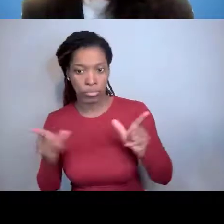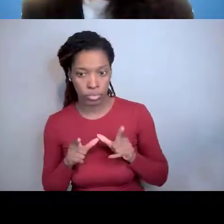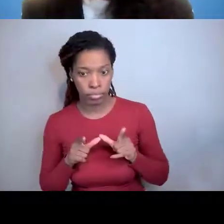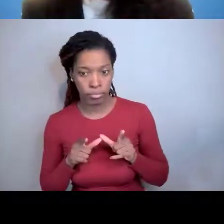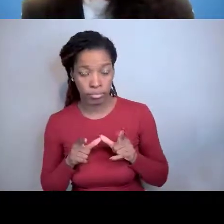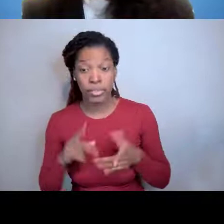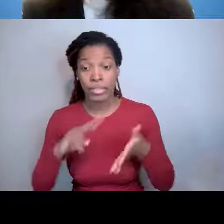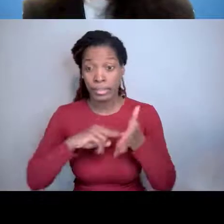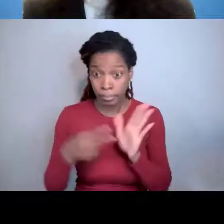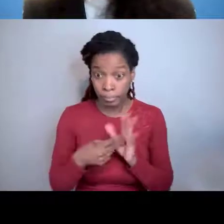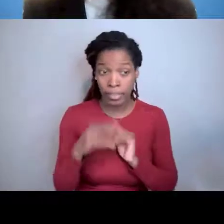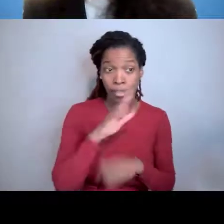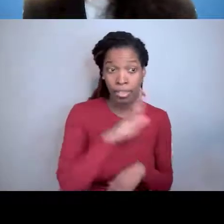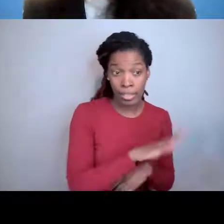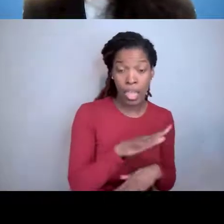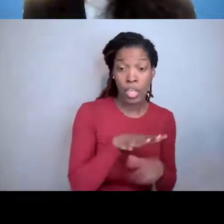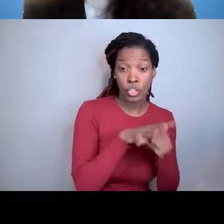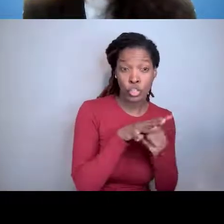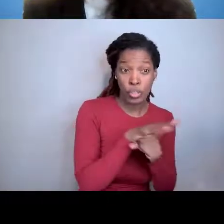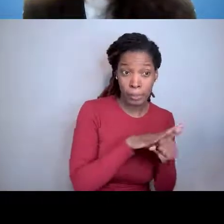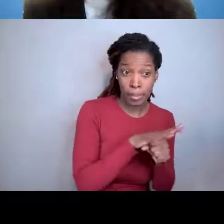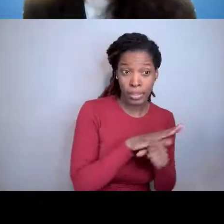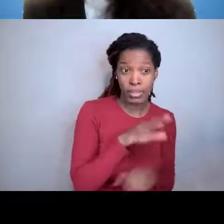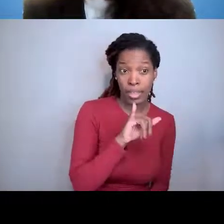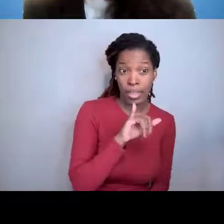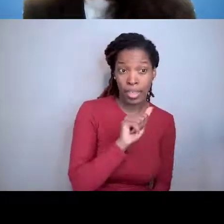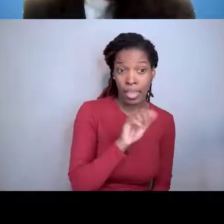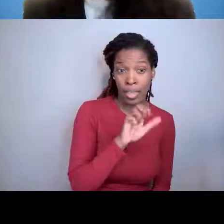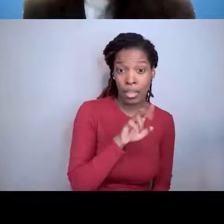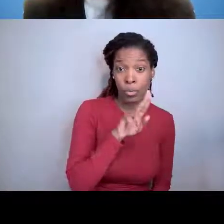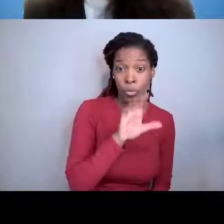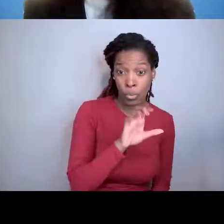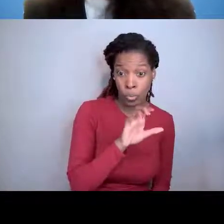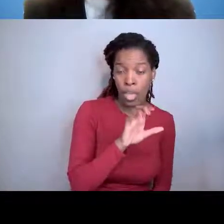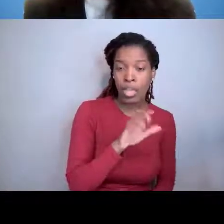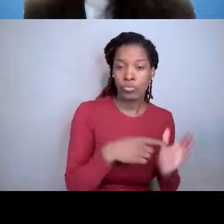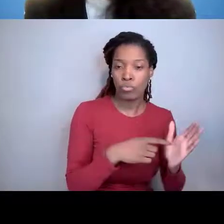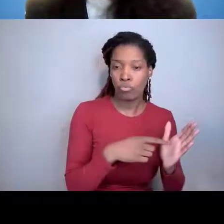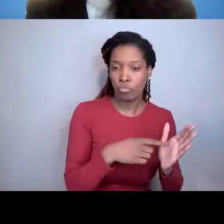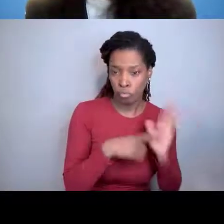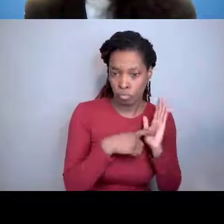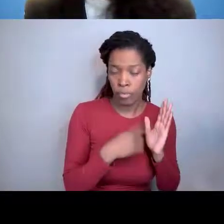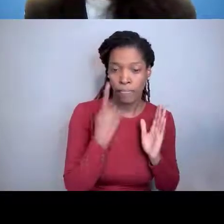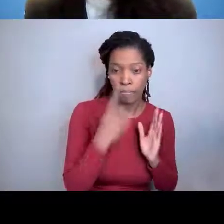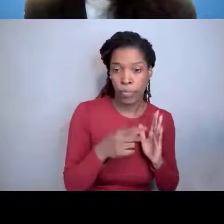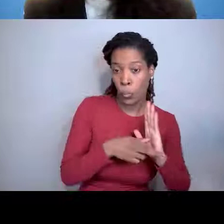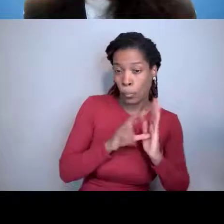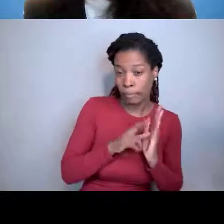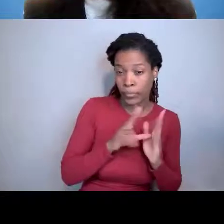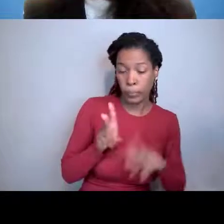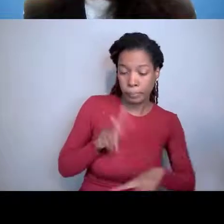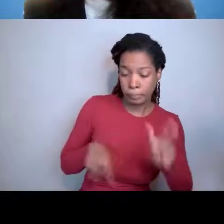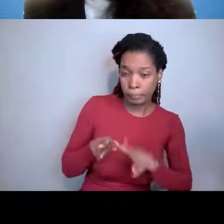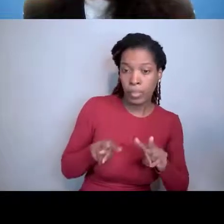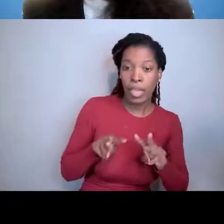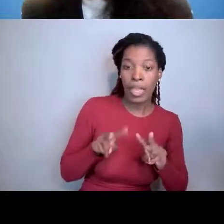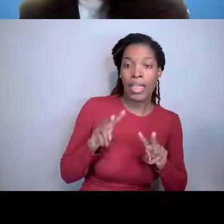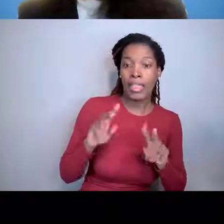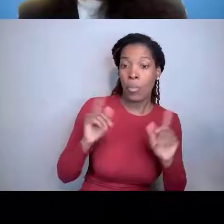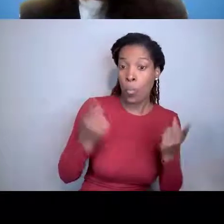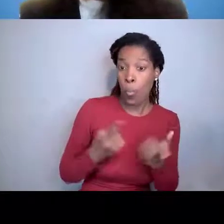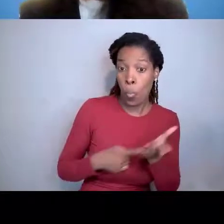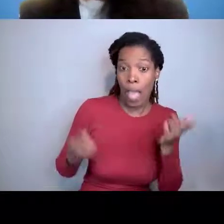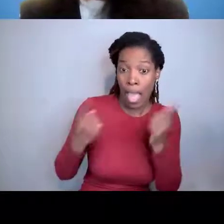awardee's IACUC is responsible for reviewing and approving the animal work that is conducted at the foreign site.